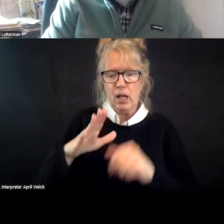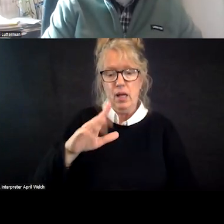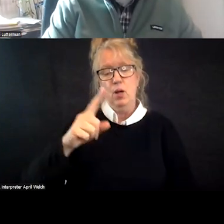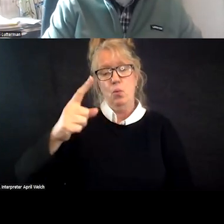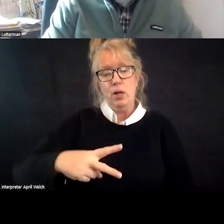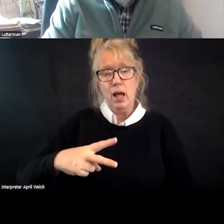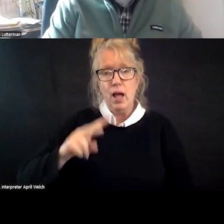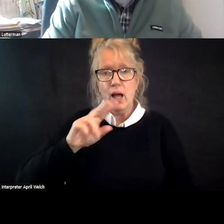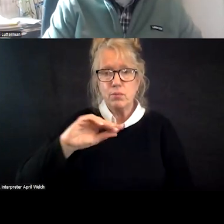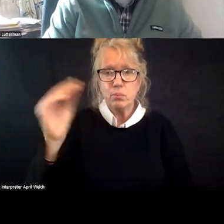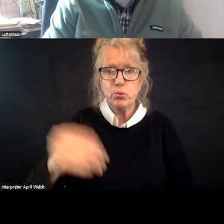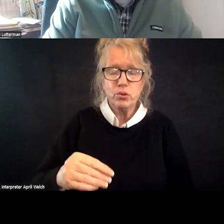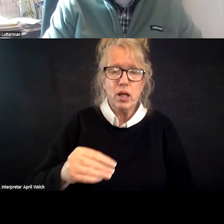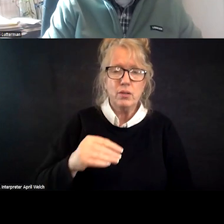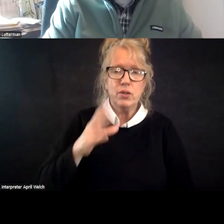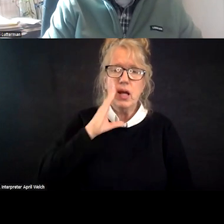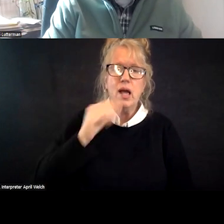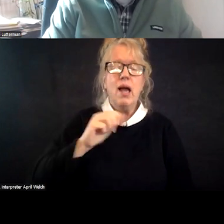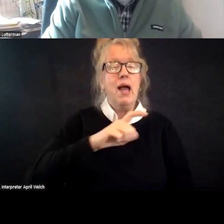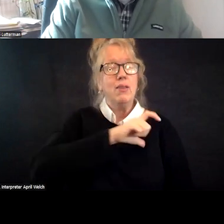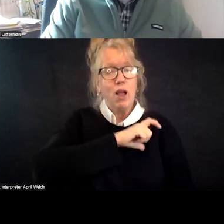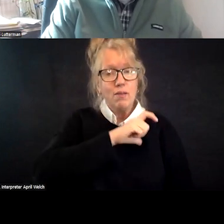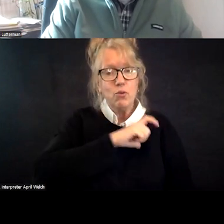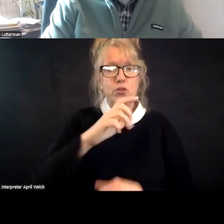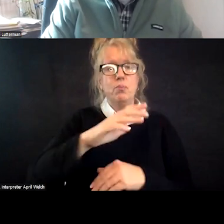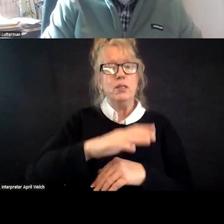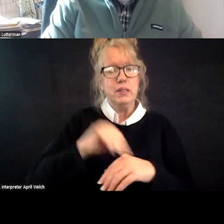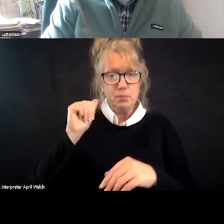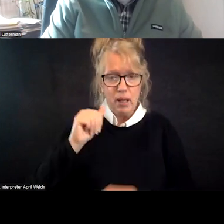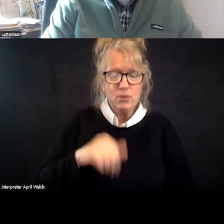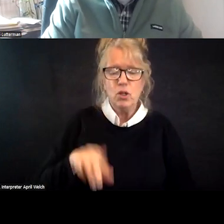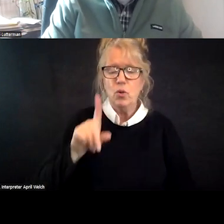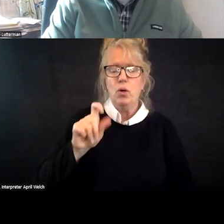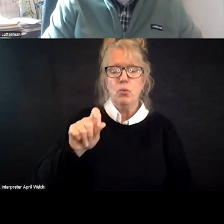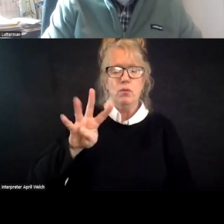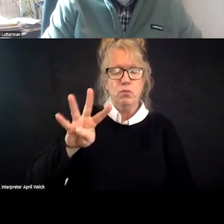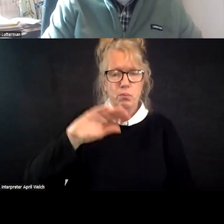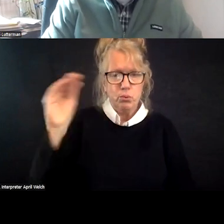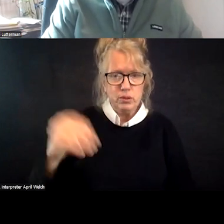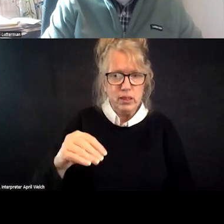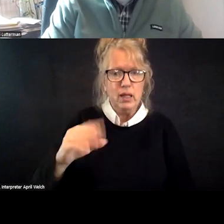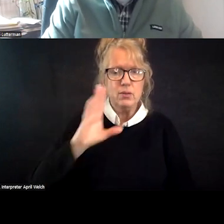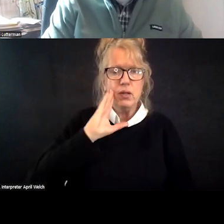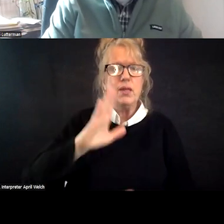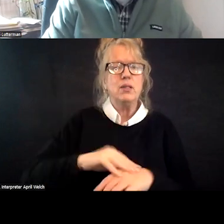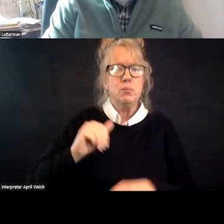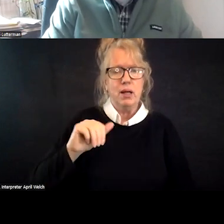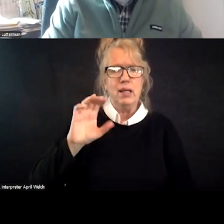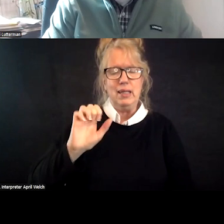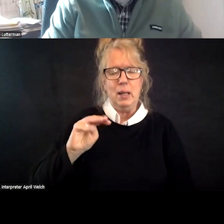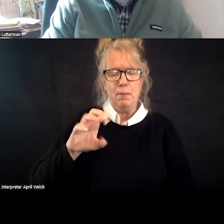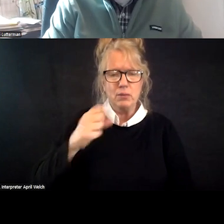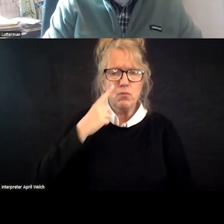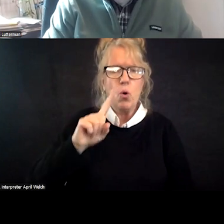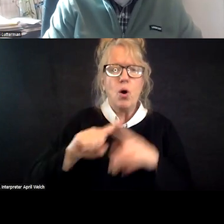1.5% had a law enforcement dispatch, and 1.4% they dispatched EMS because they felt there was a